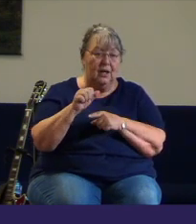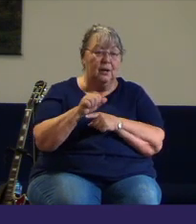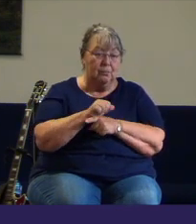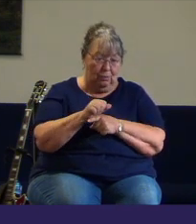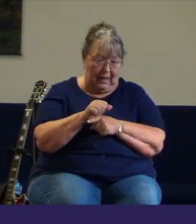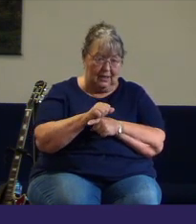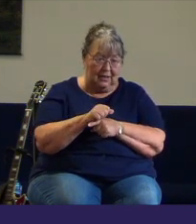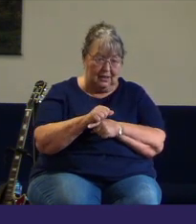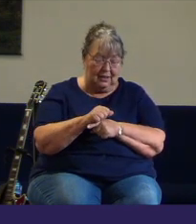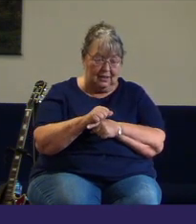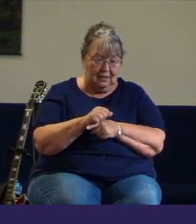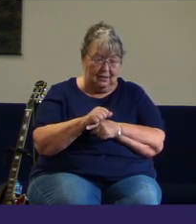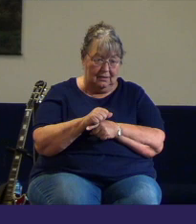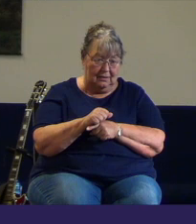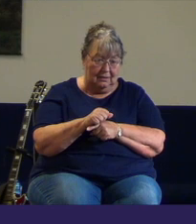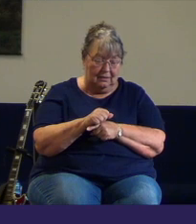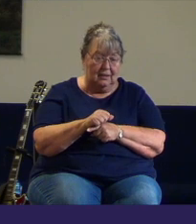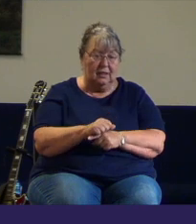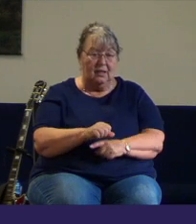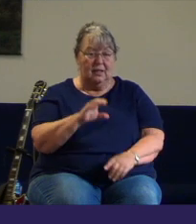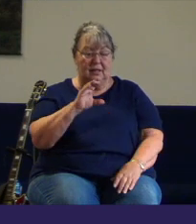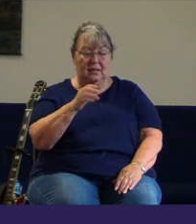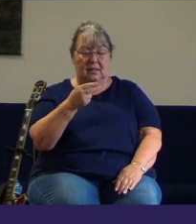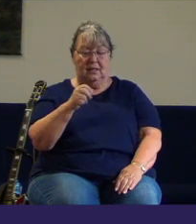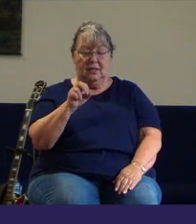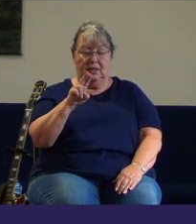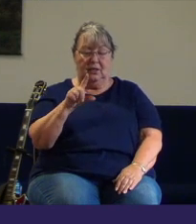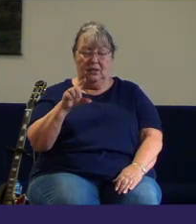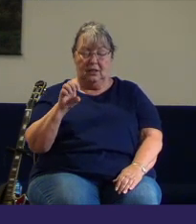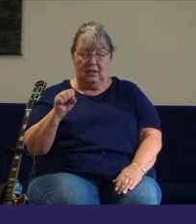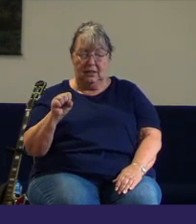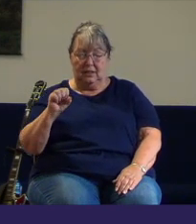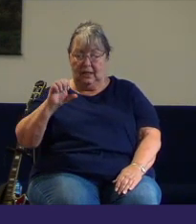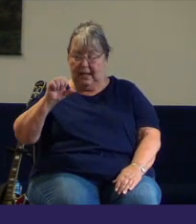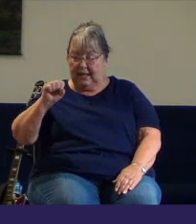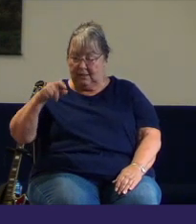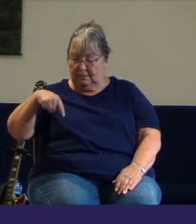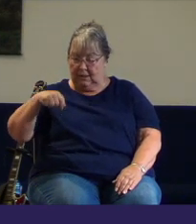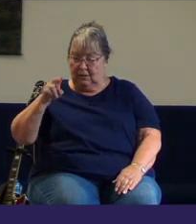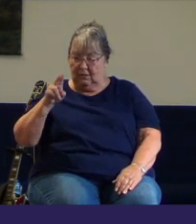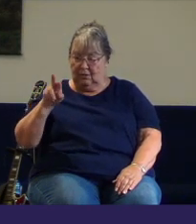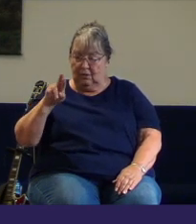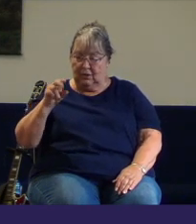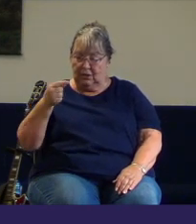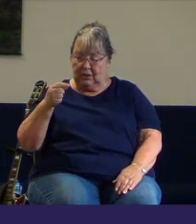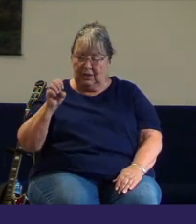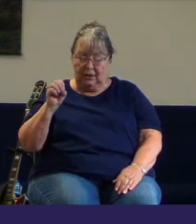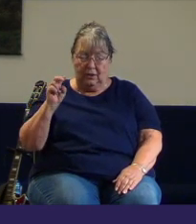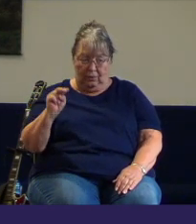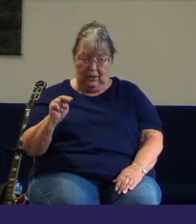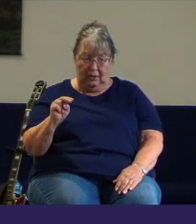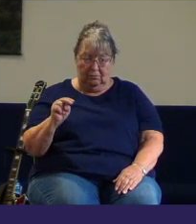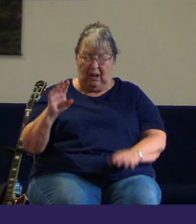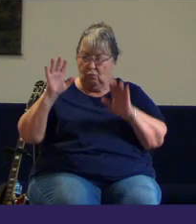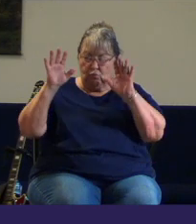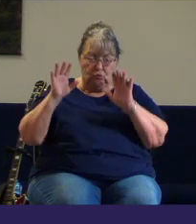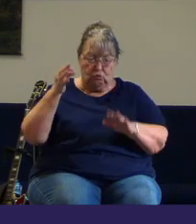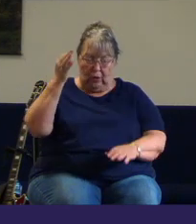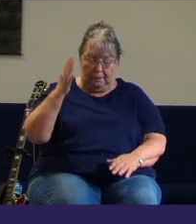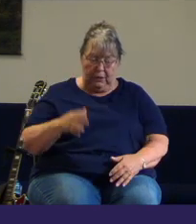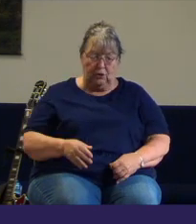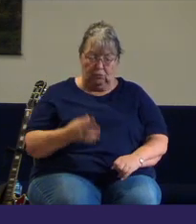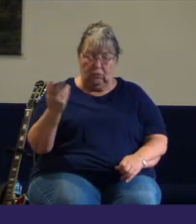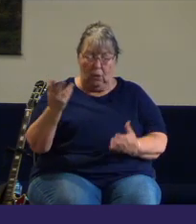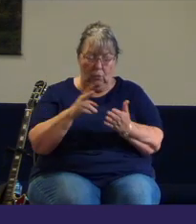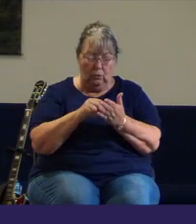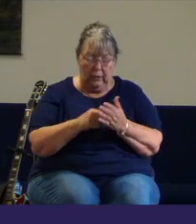late Charles Spurgeon, was known as the father of preachers. He was a great, great preacher. I want to read to you